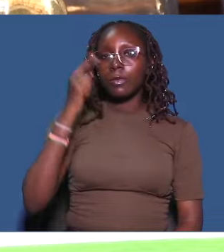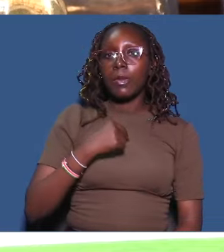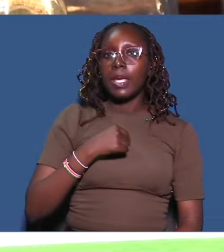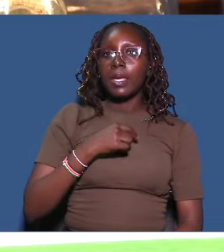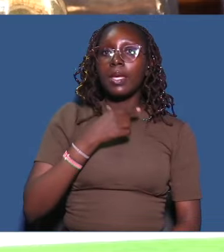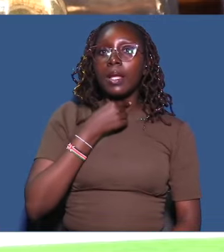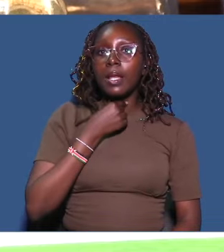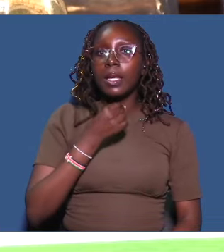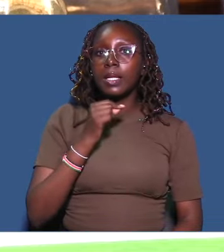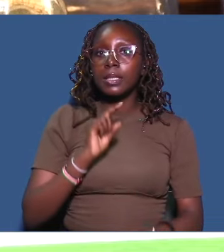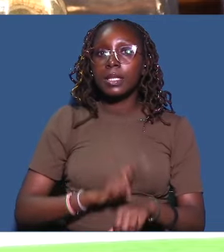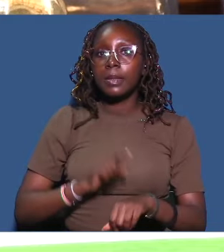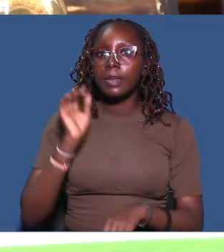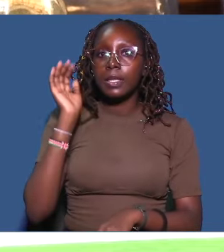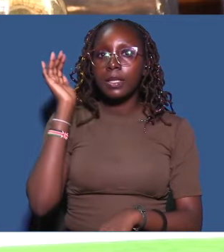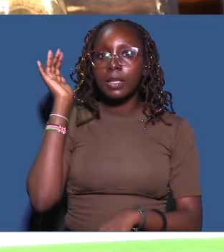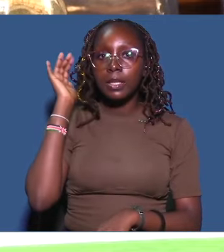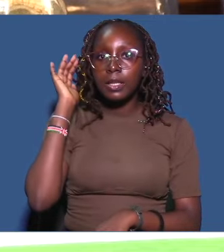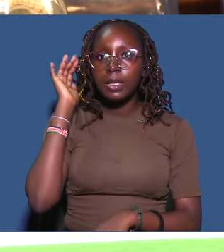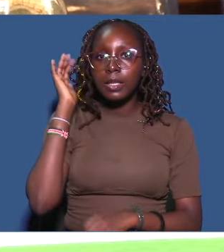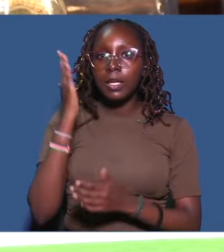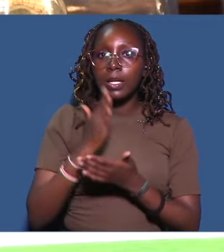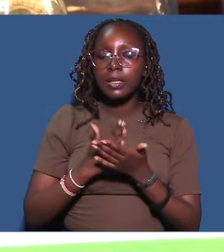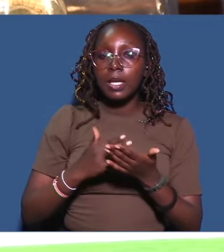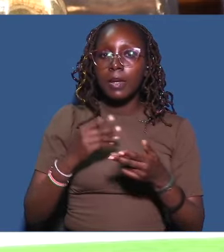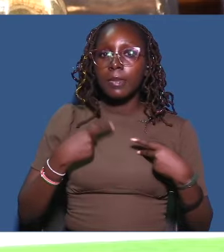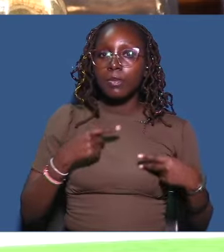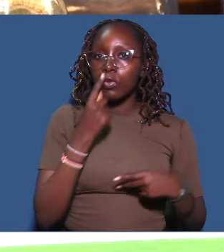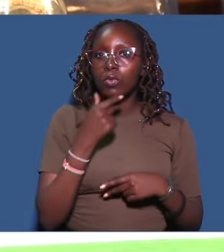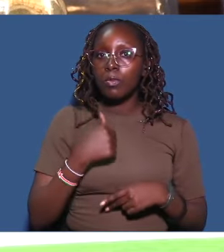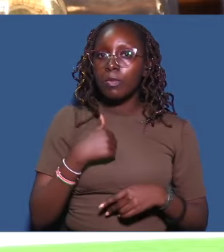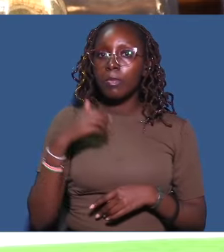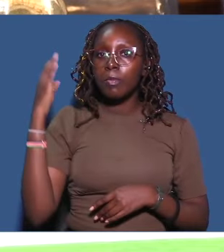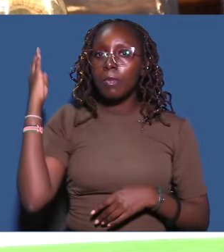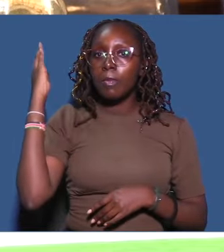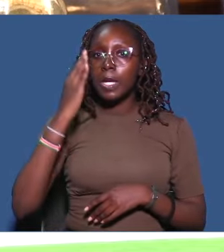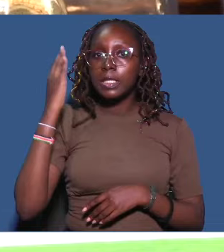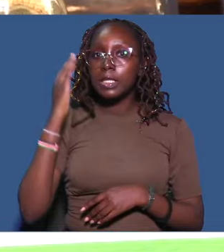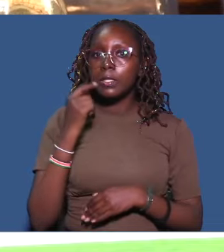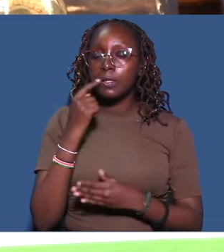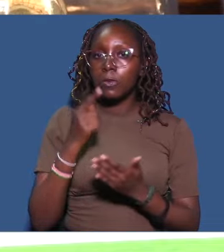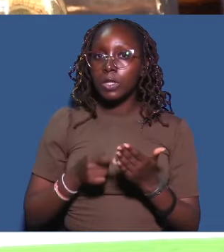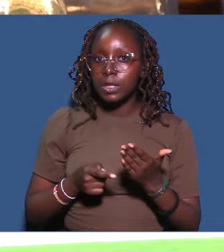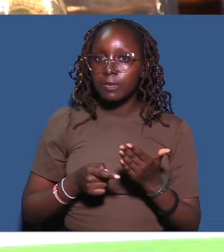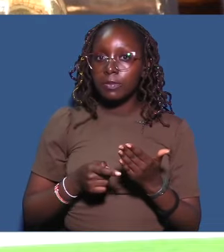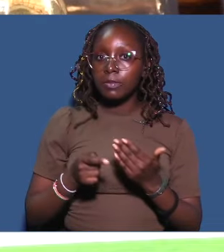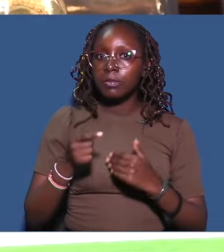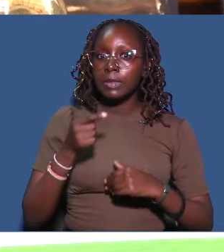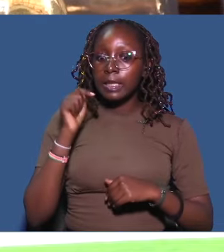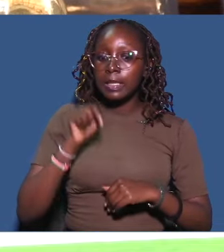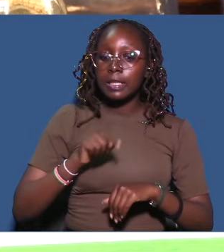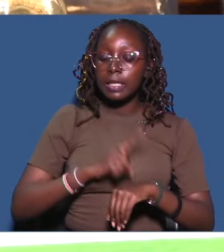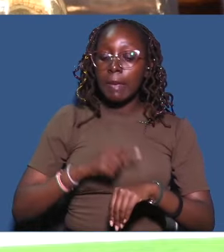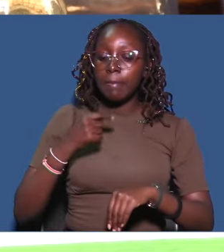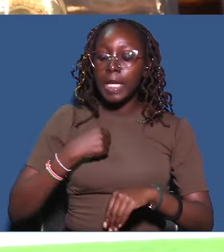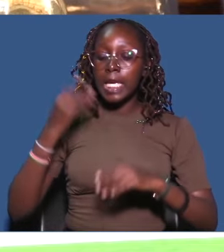when I hear some of the people that I pastor saying, this time I have made it intentional